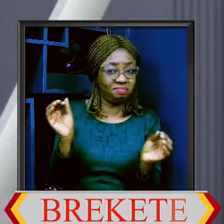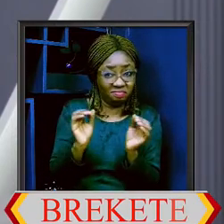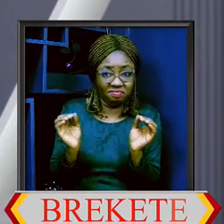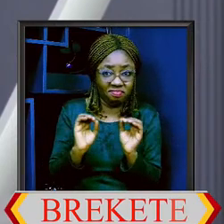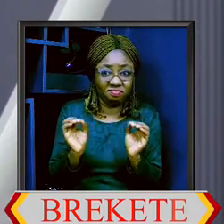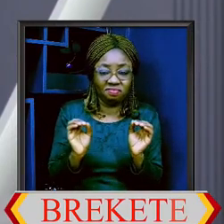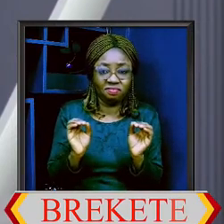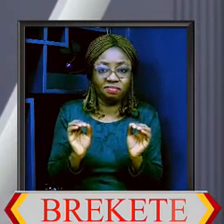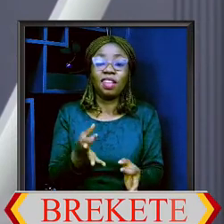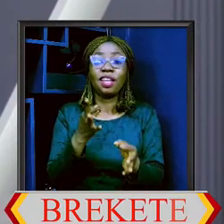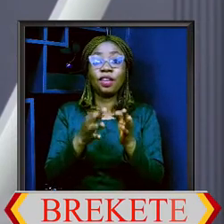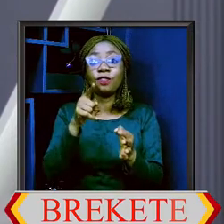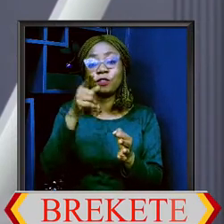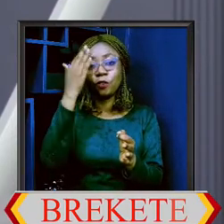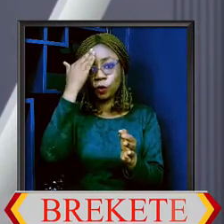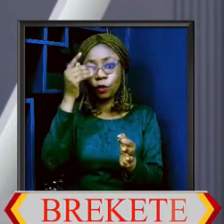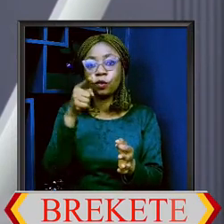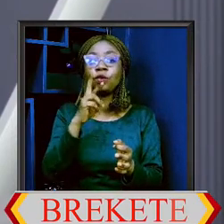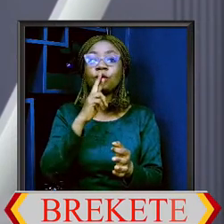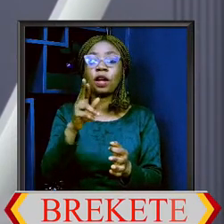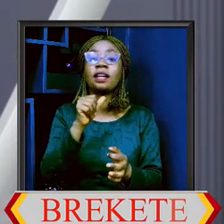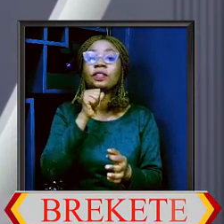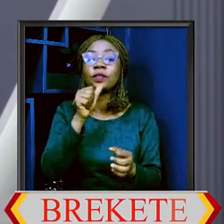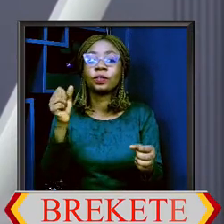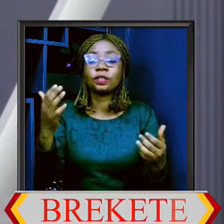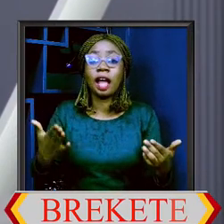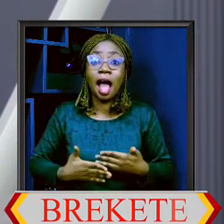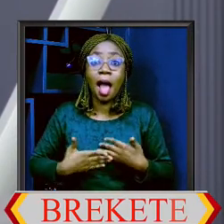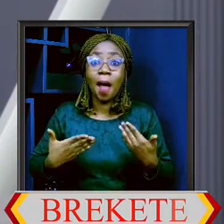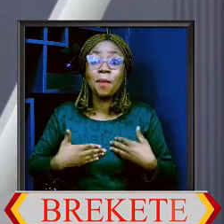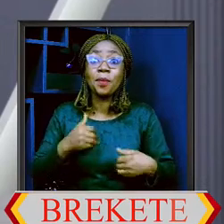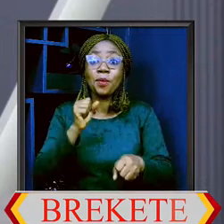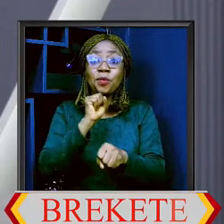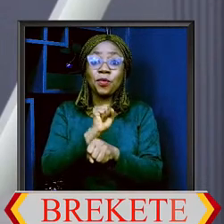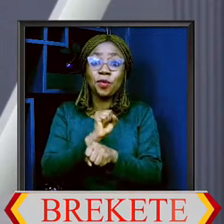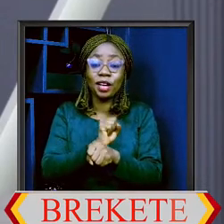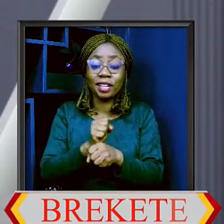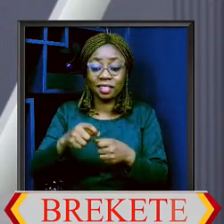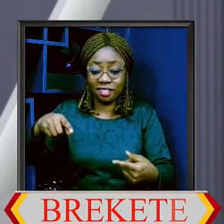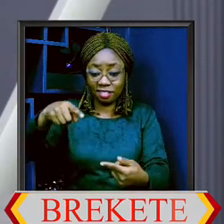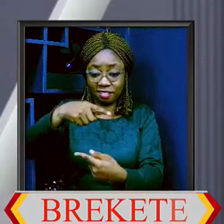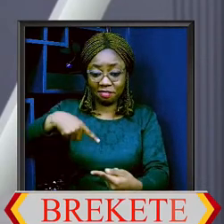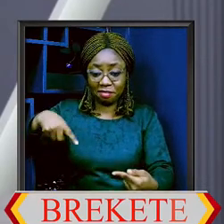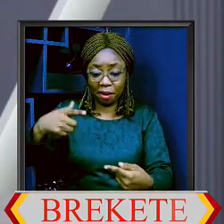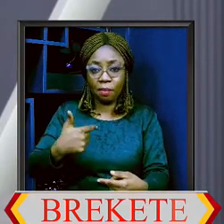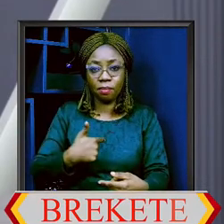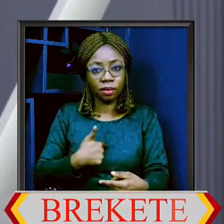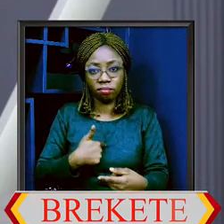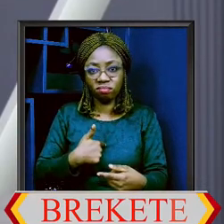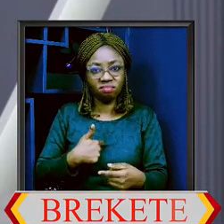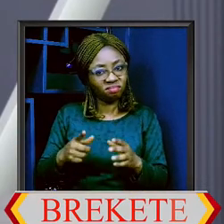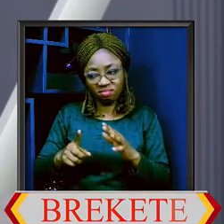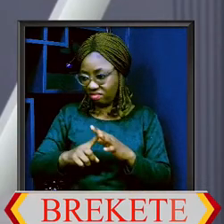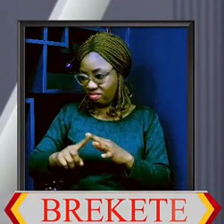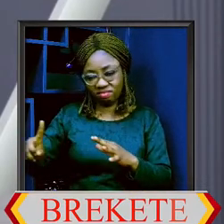sir if you know you are not happy walking around me walk away